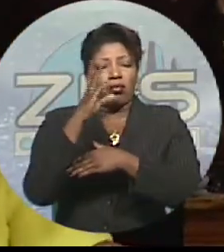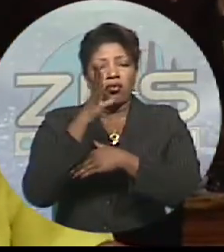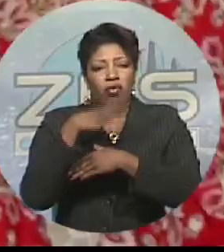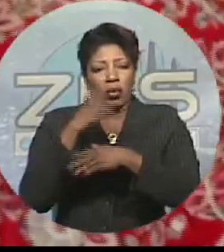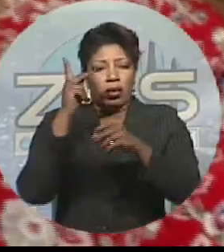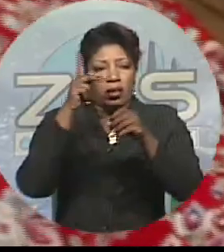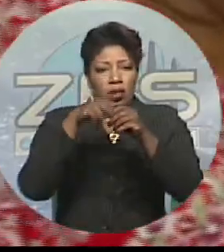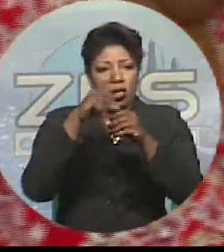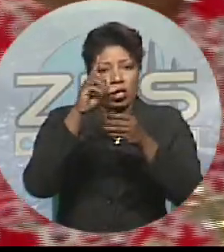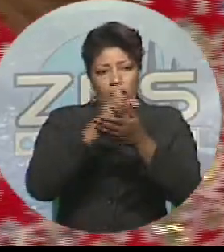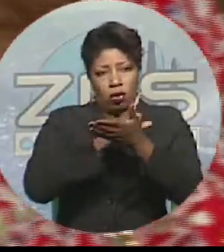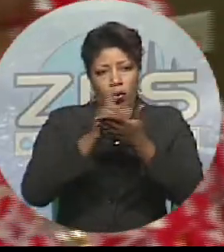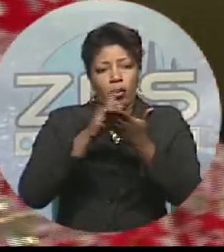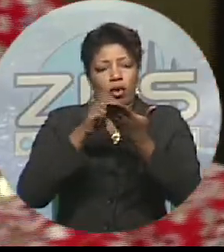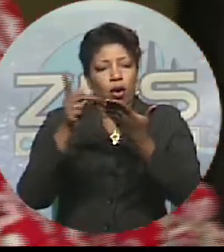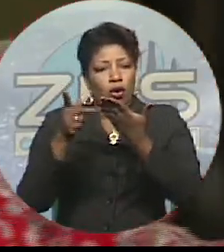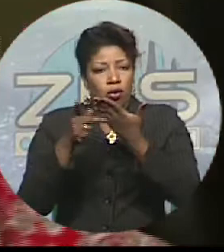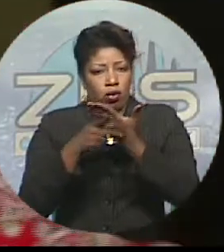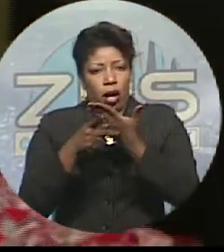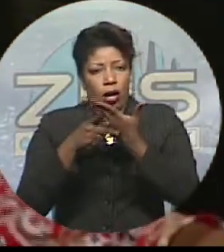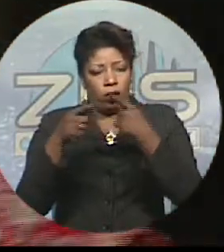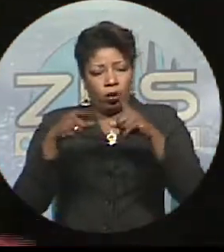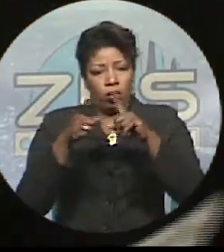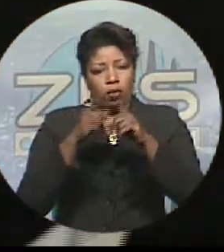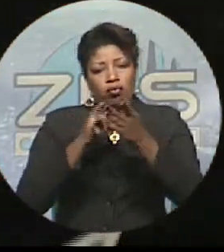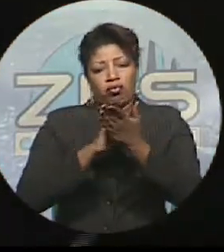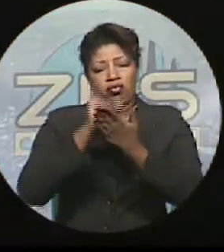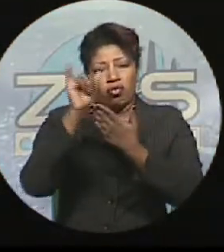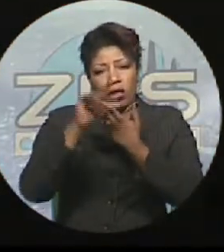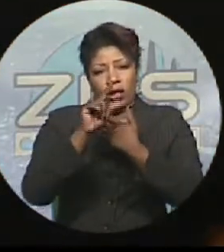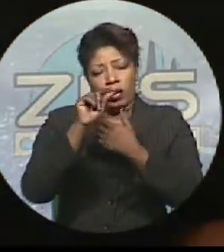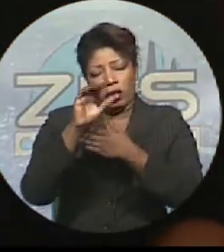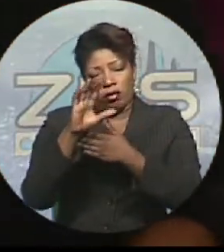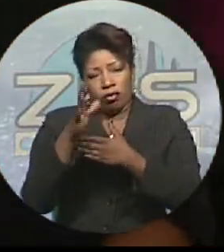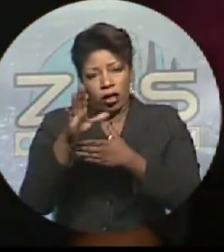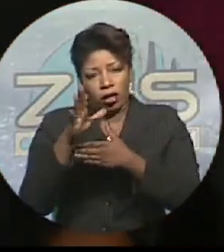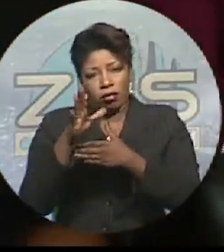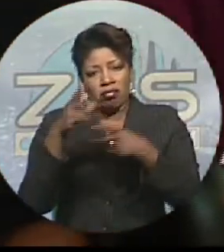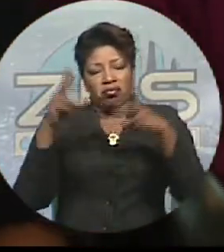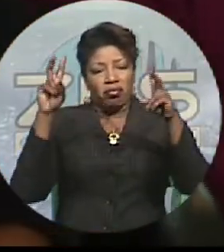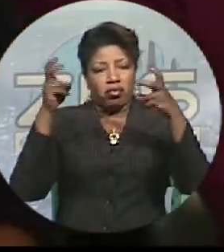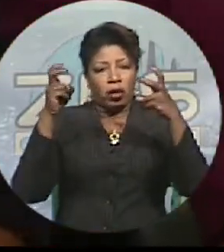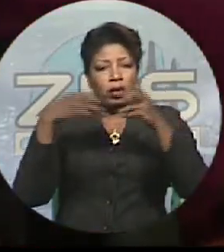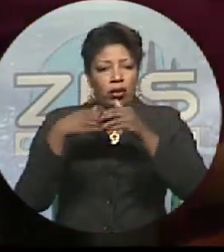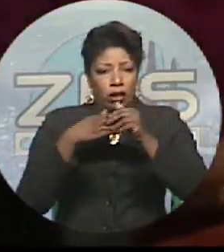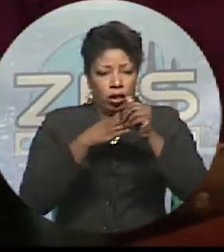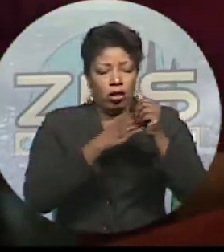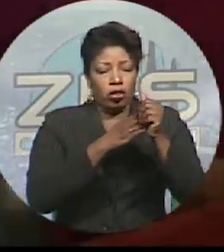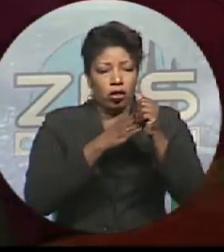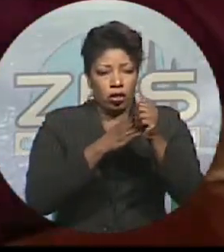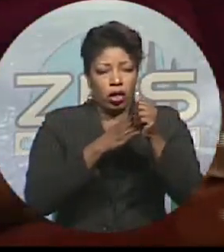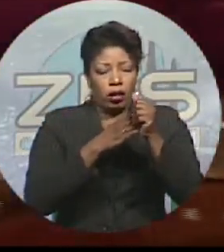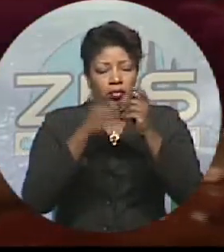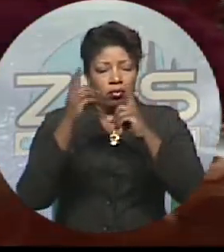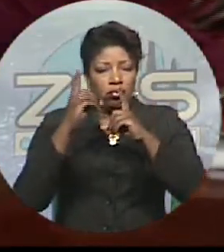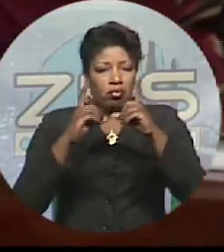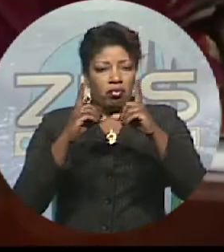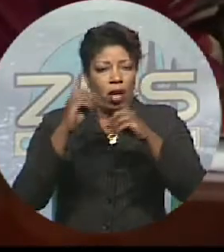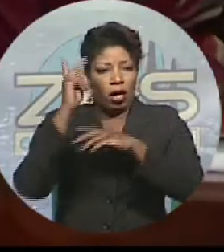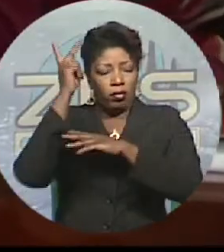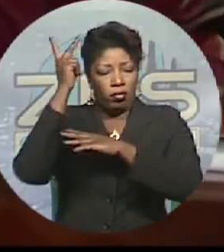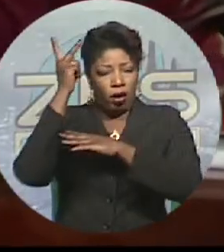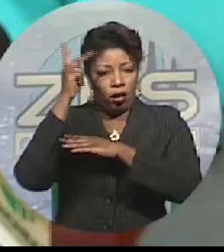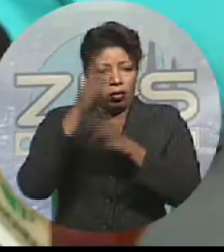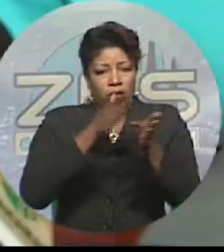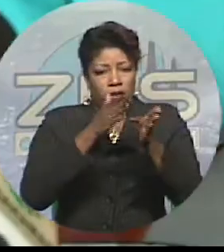in the 6-week program, which will run until July 25th, covering topics such as leadership, dynamics, parliamentary